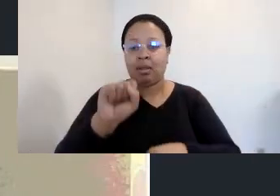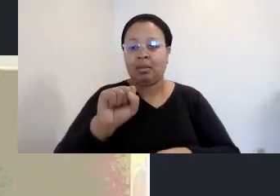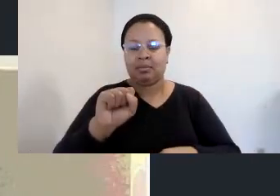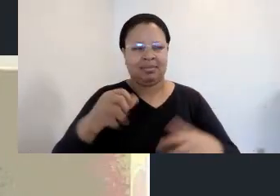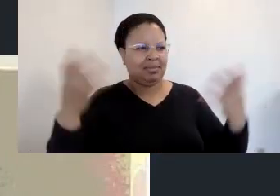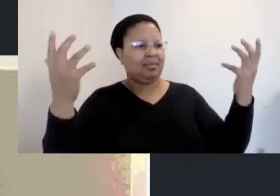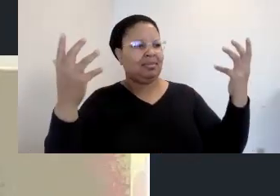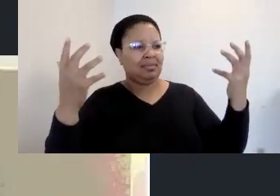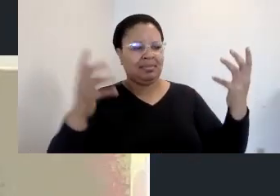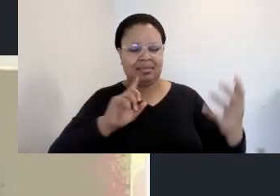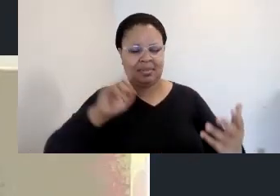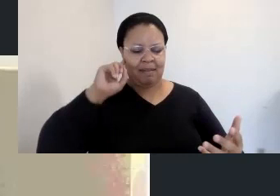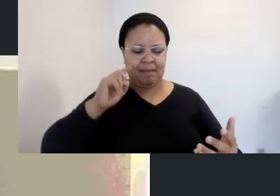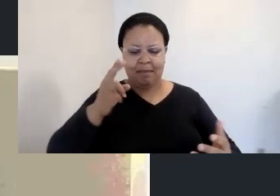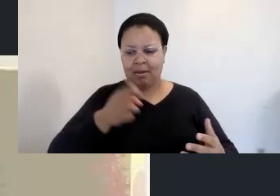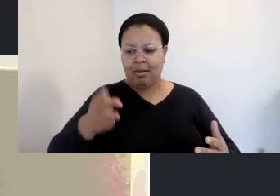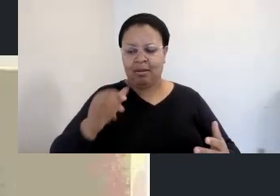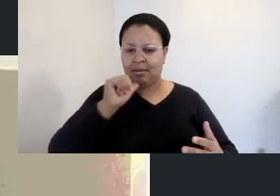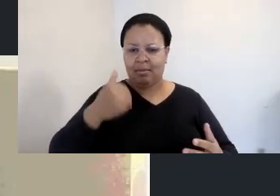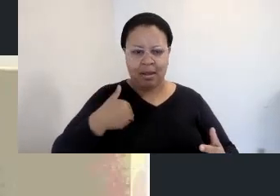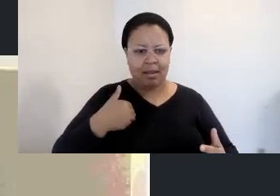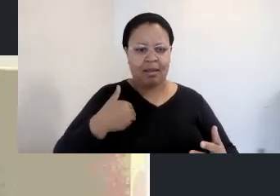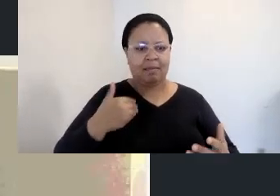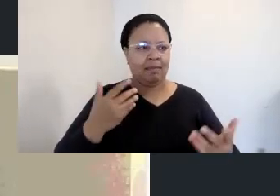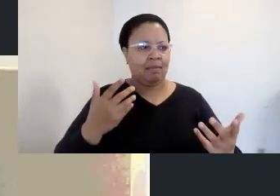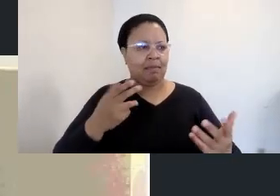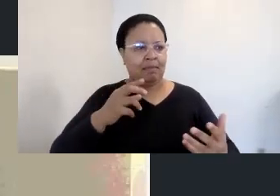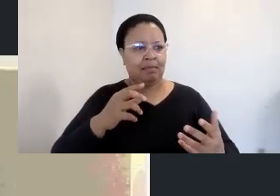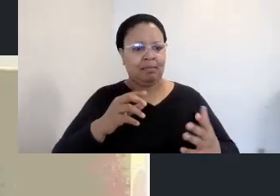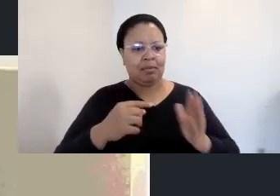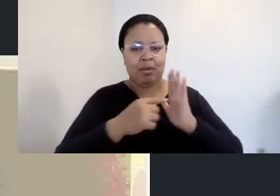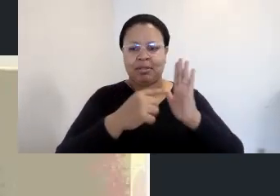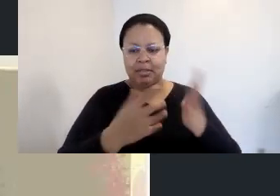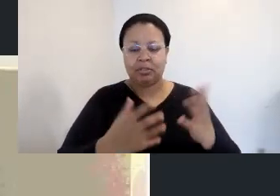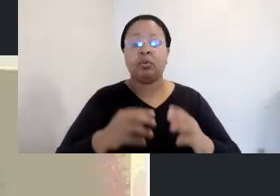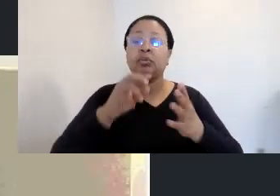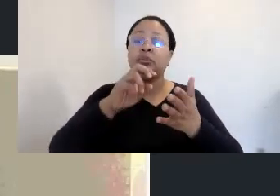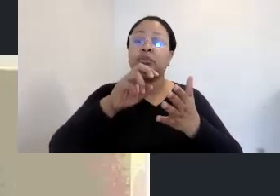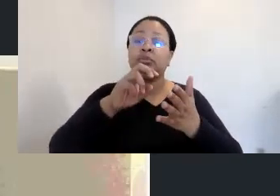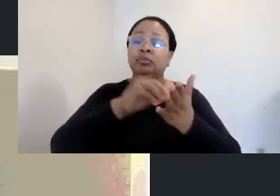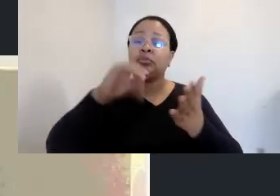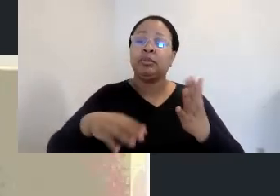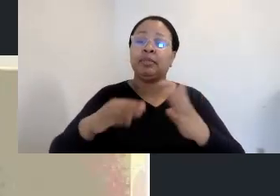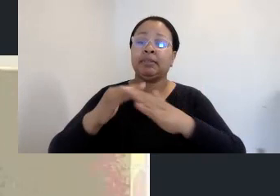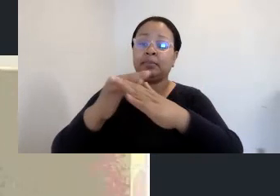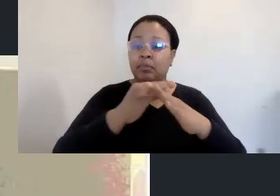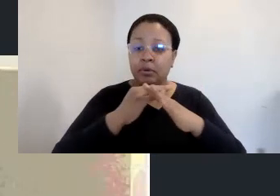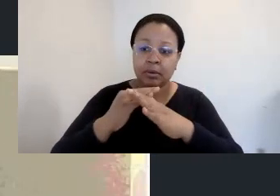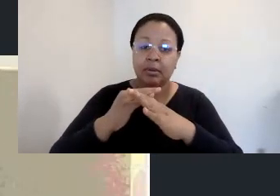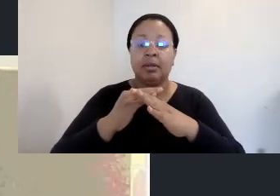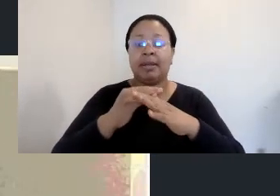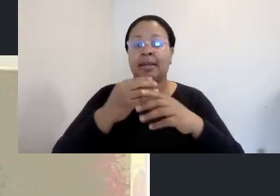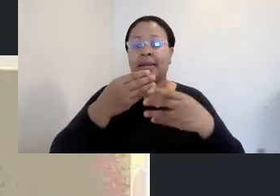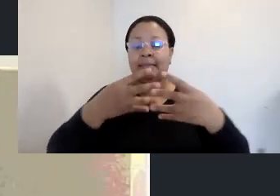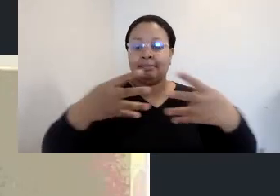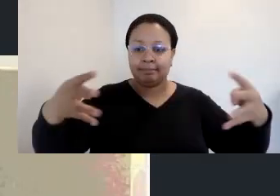So the students pretty much shut down the campus, barricaded gates, and after unsuccessful meetings,